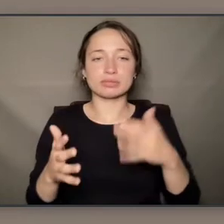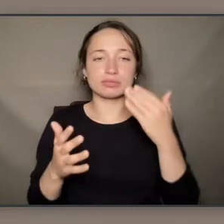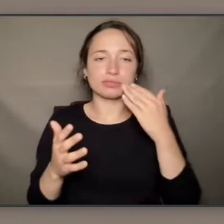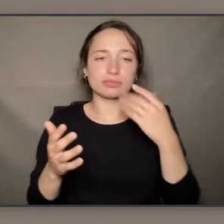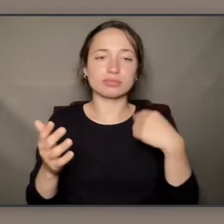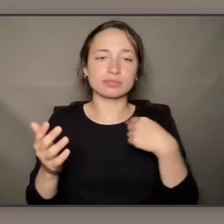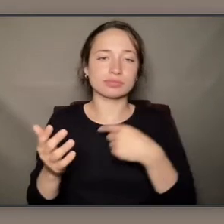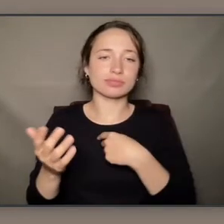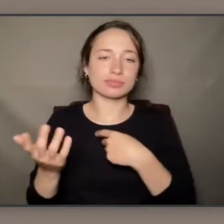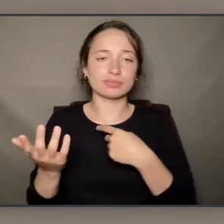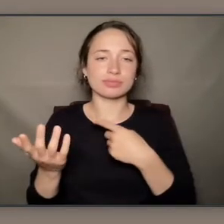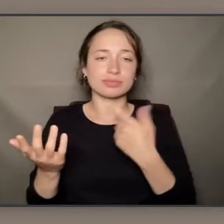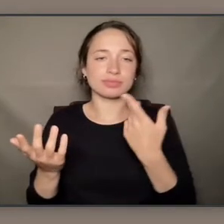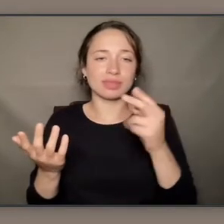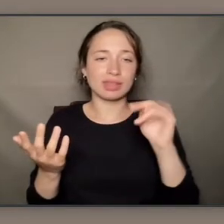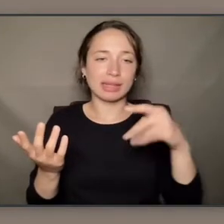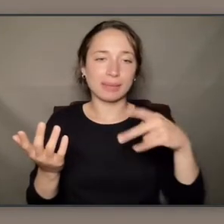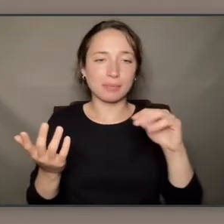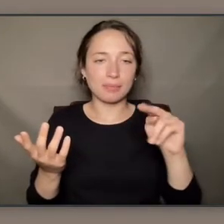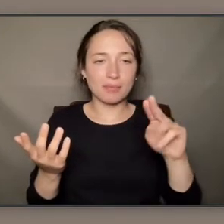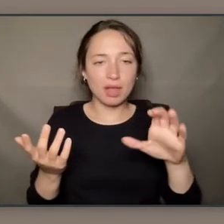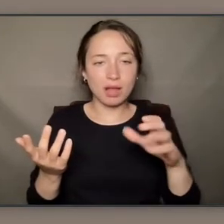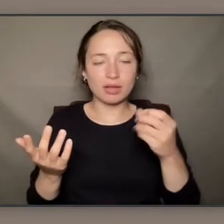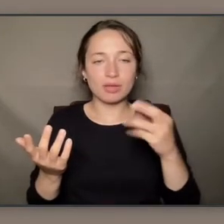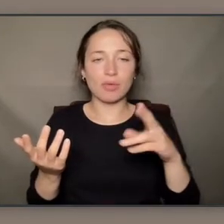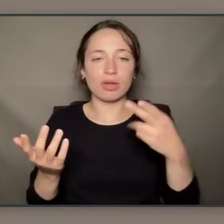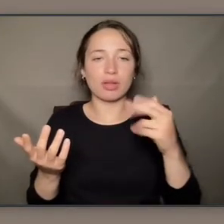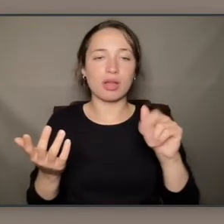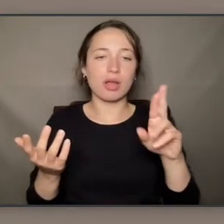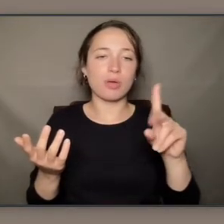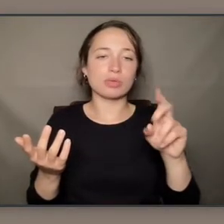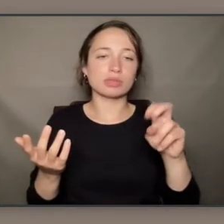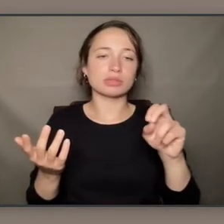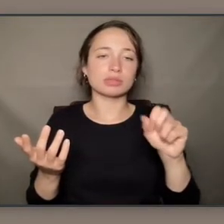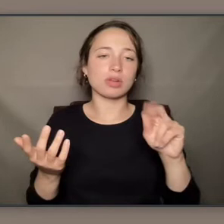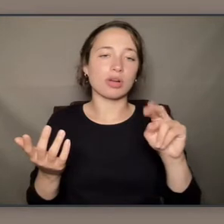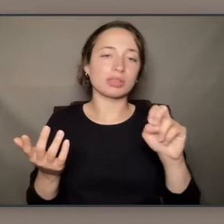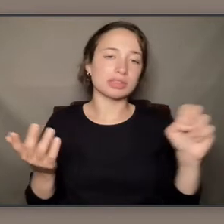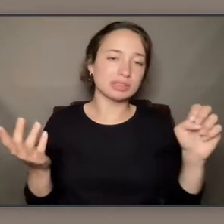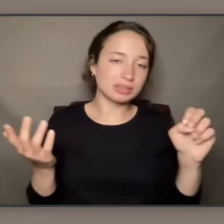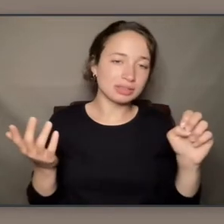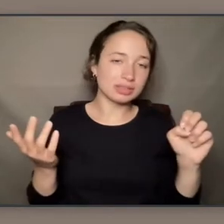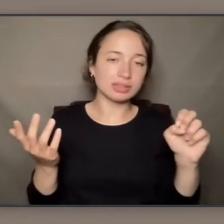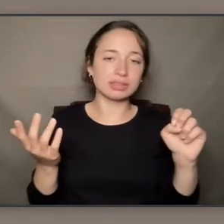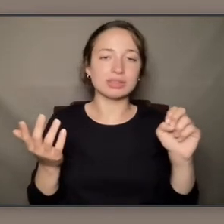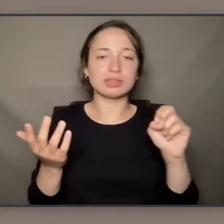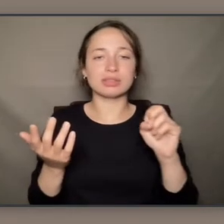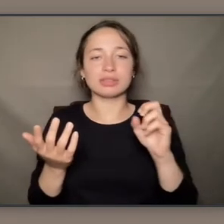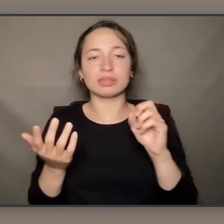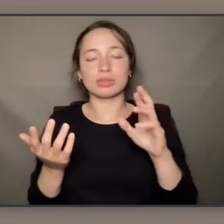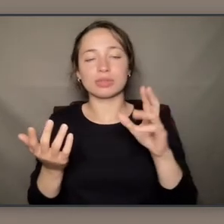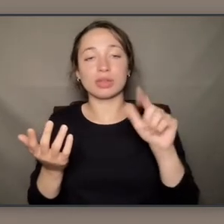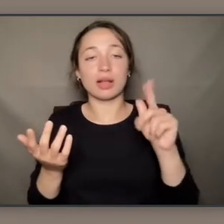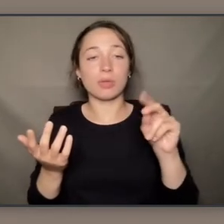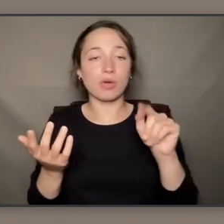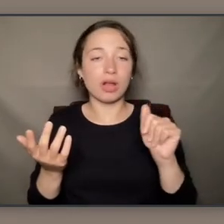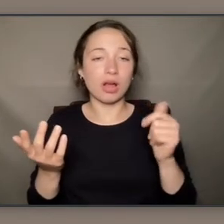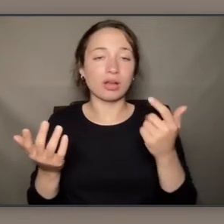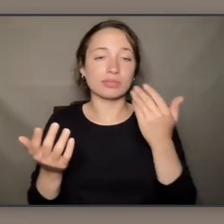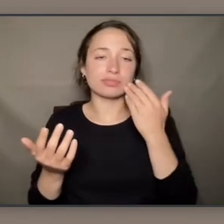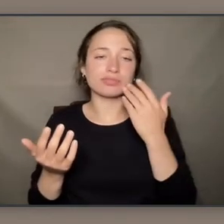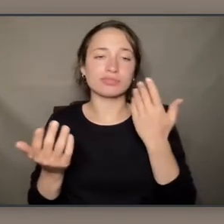Americans. And of course, we're not. We're Nipmuc or Haudenosaunee or Lakota